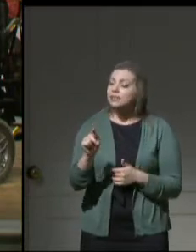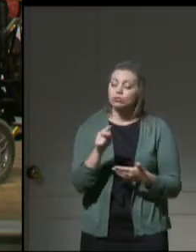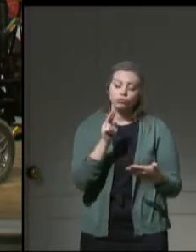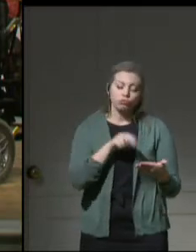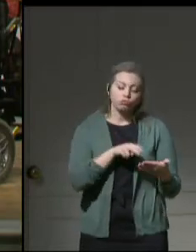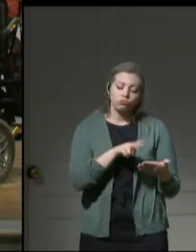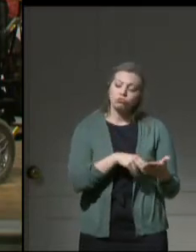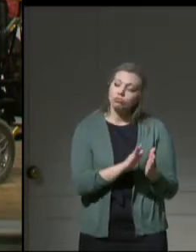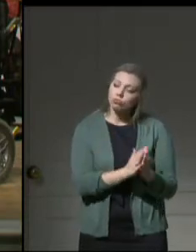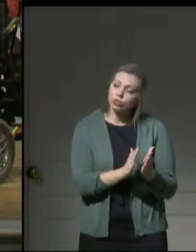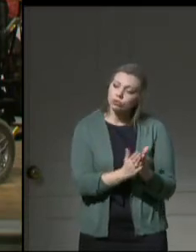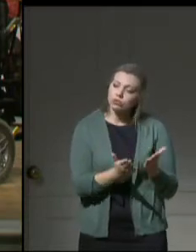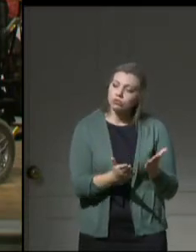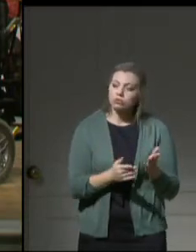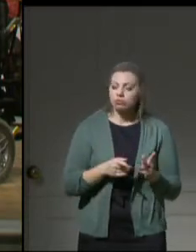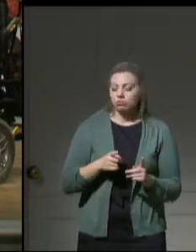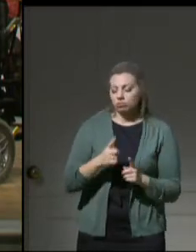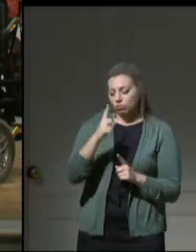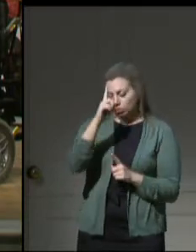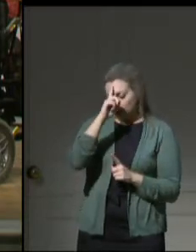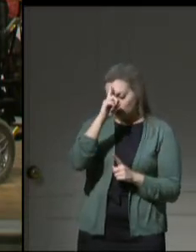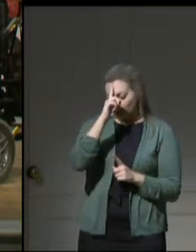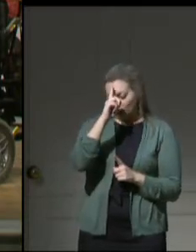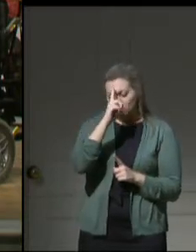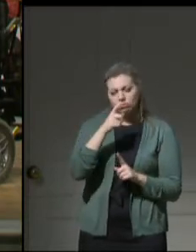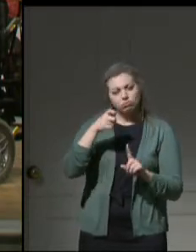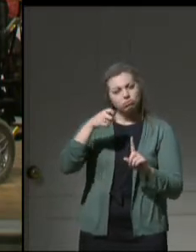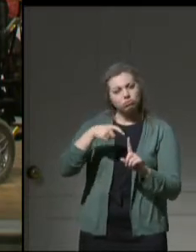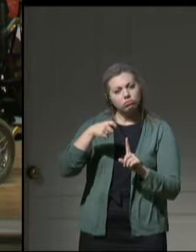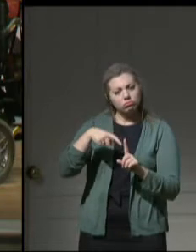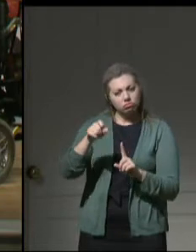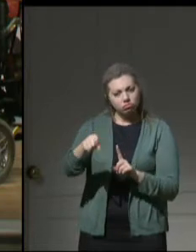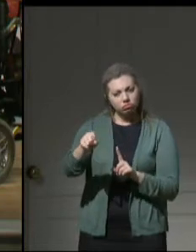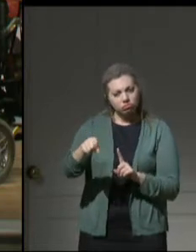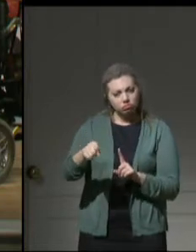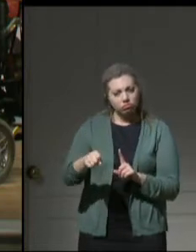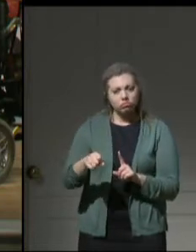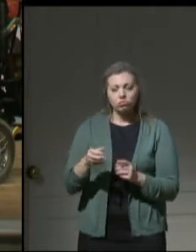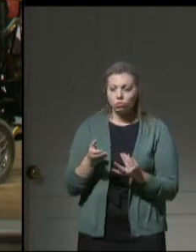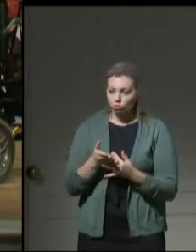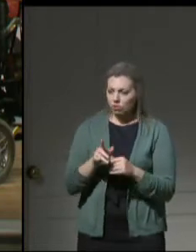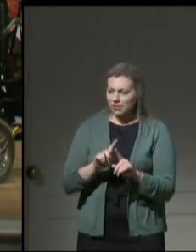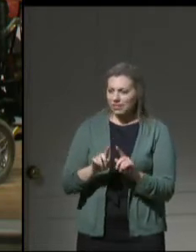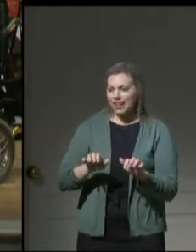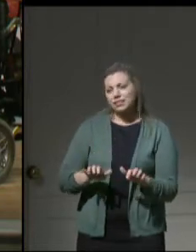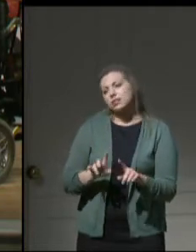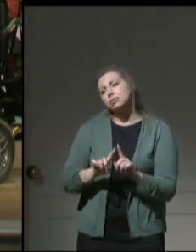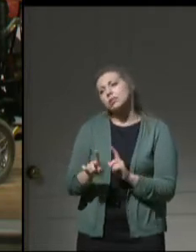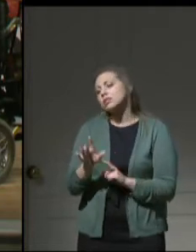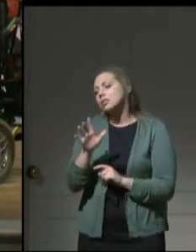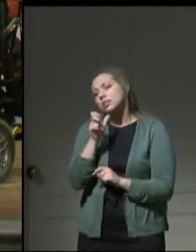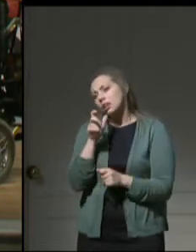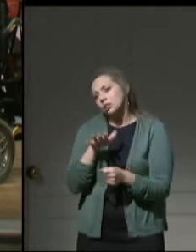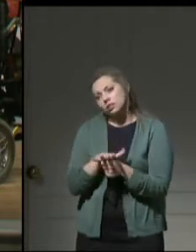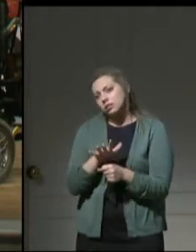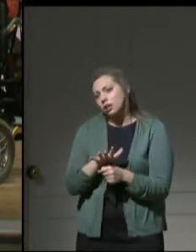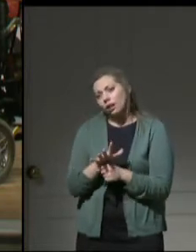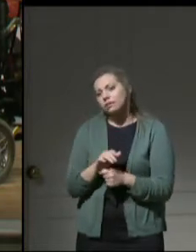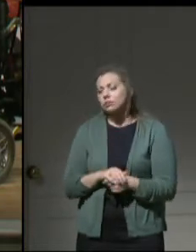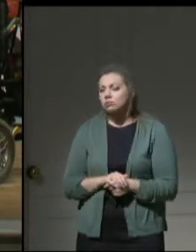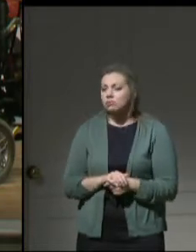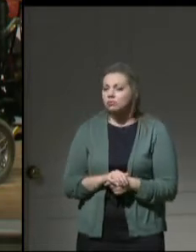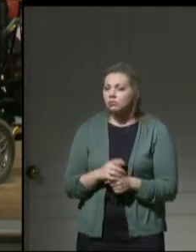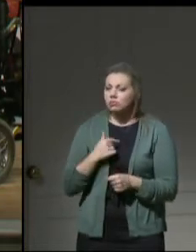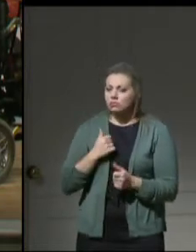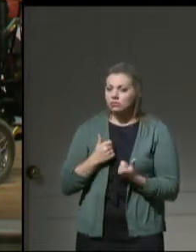books. She kept her brain stimulated through those activities, but that's not enough. And I was